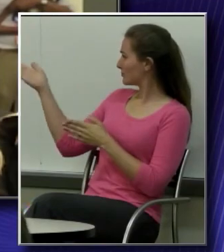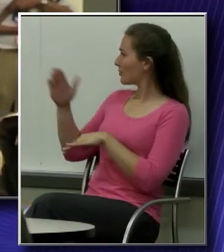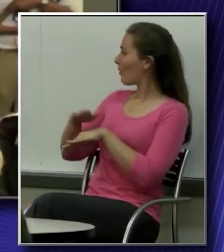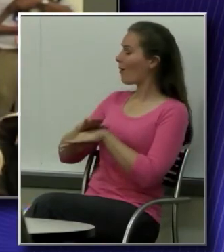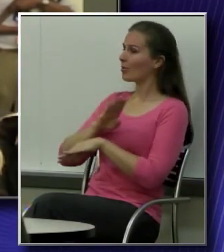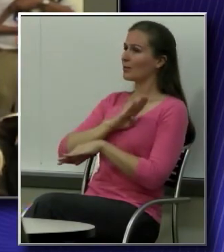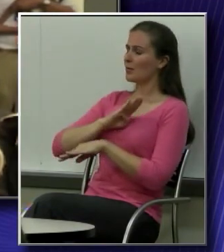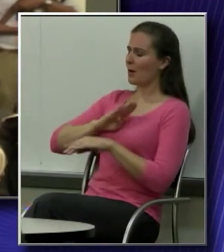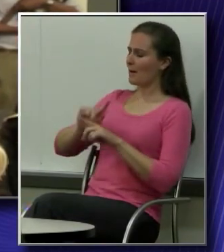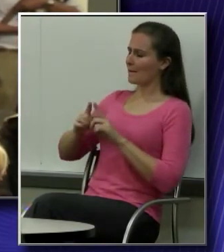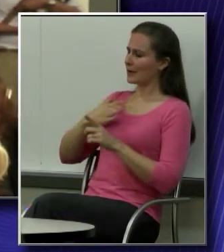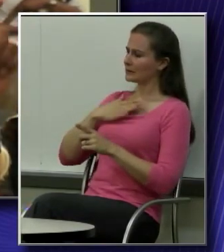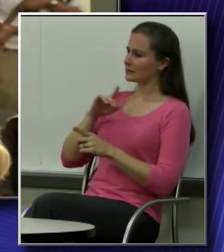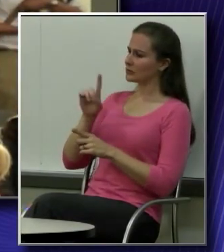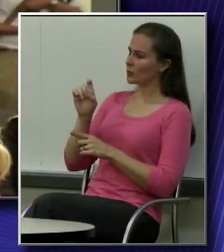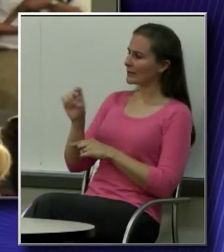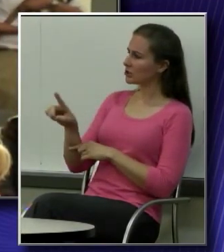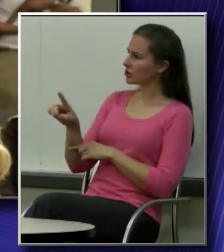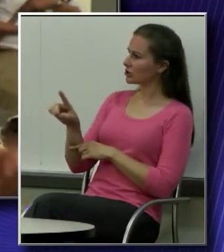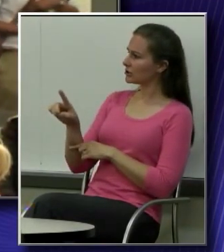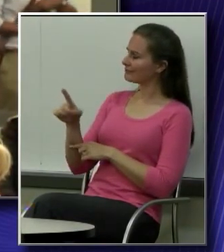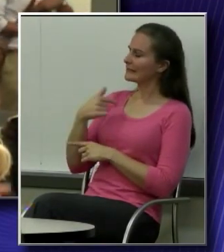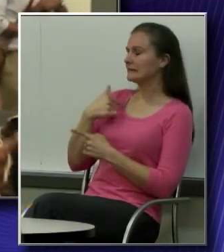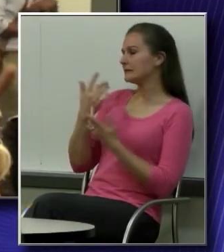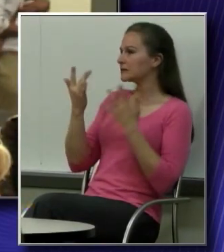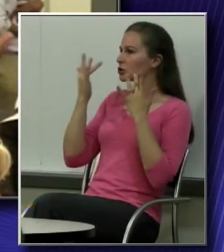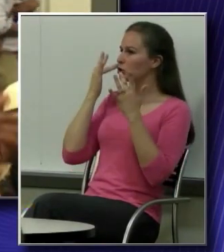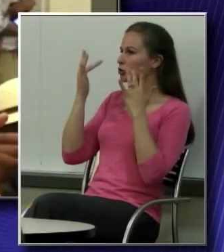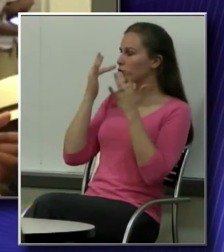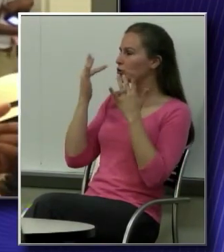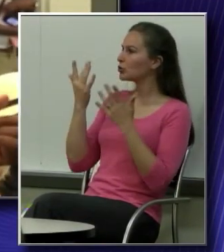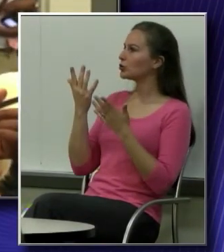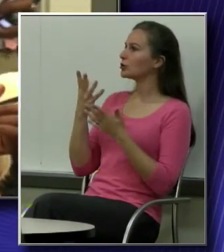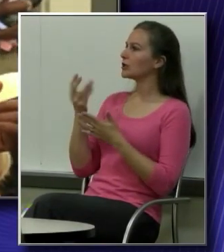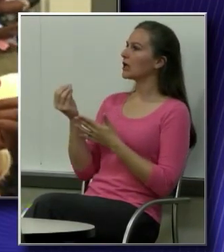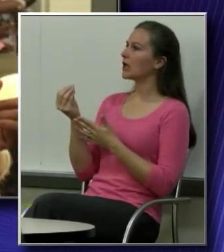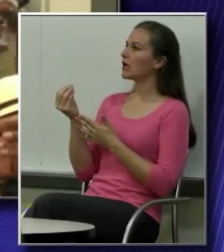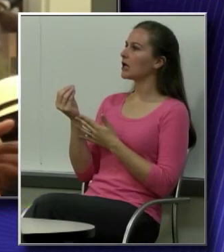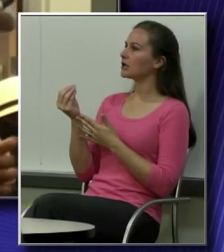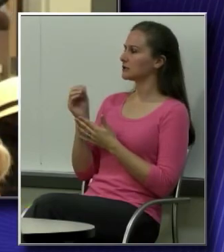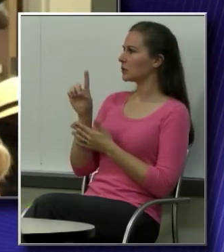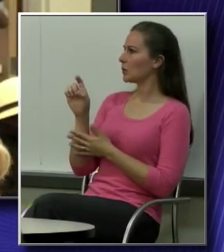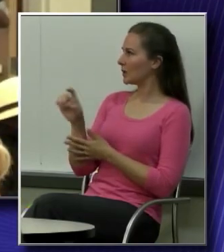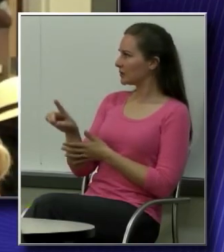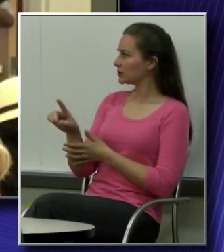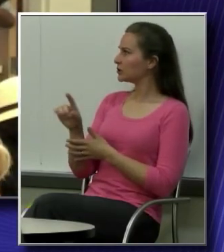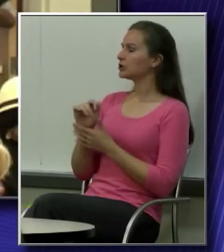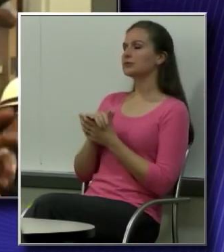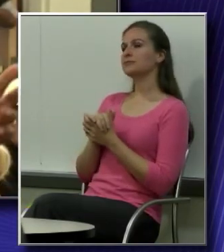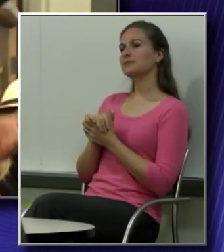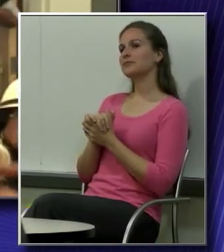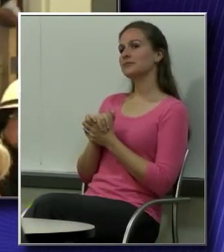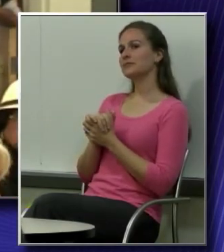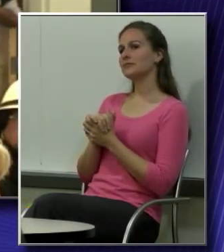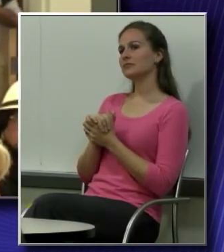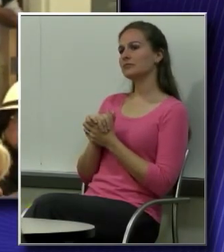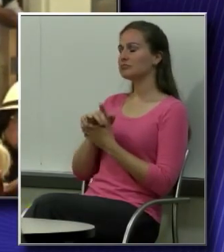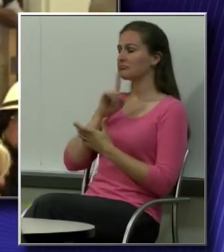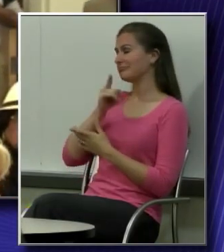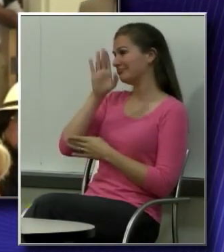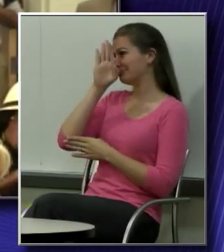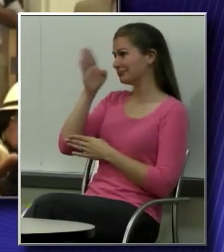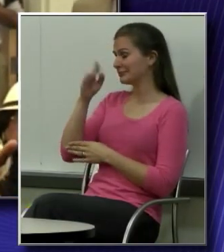my question, I have a concern and a question. Quite frankly,